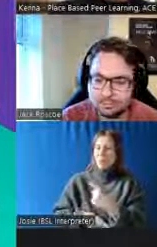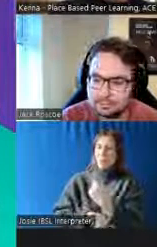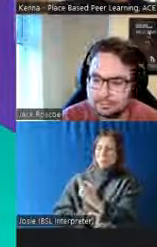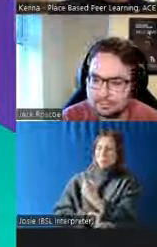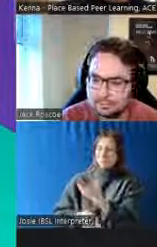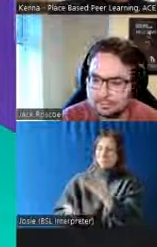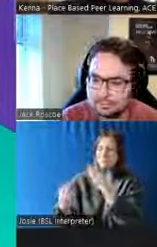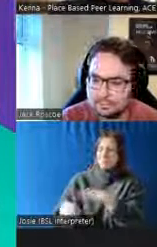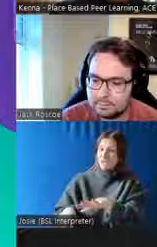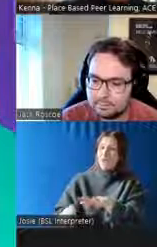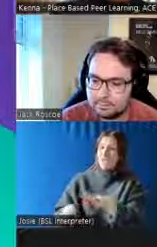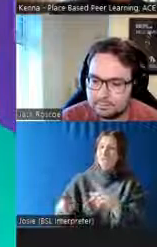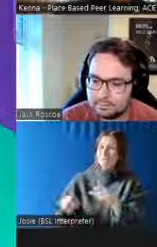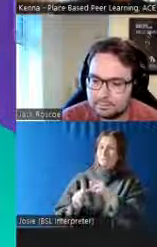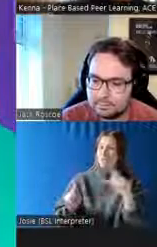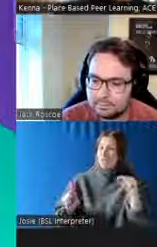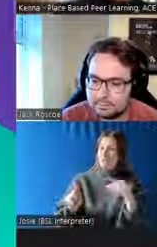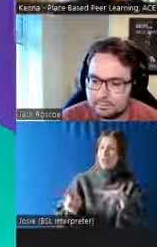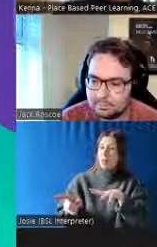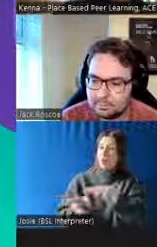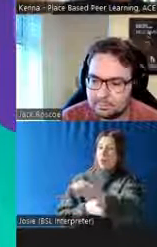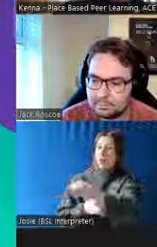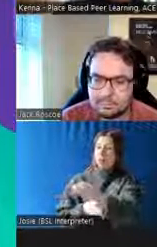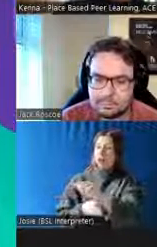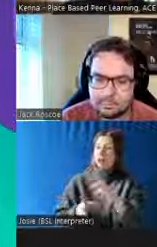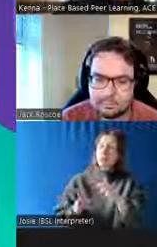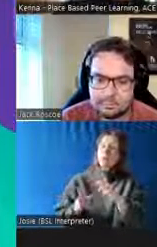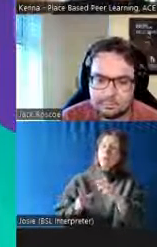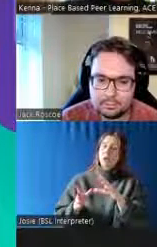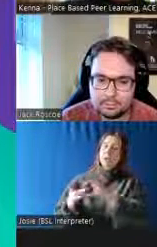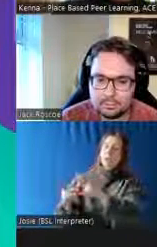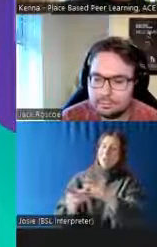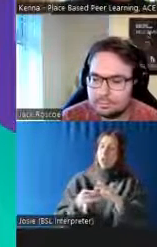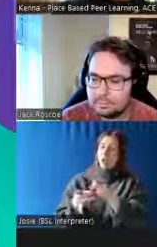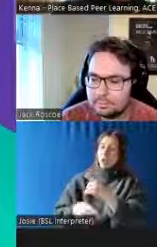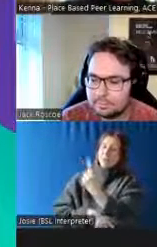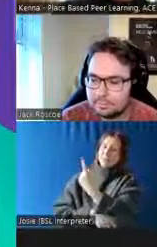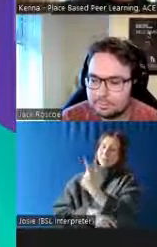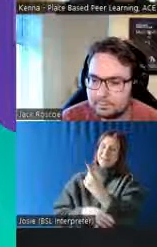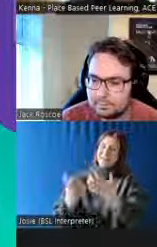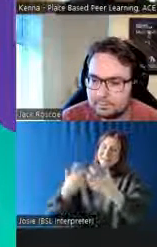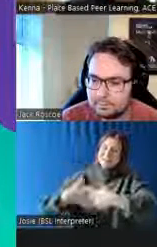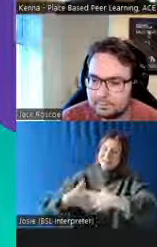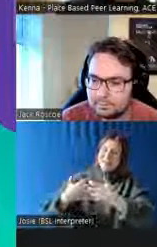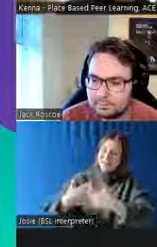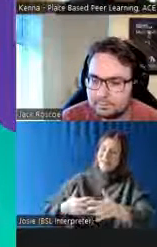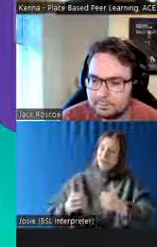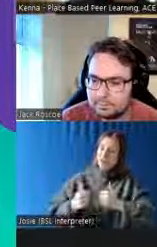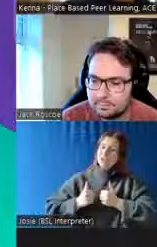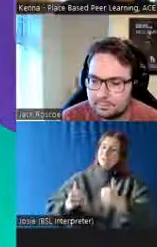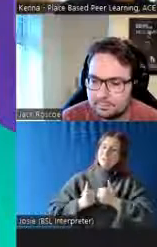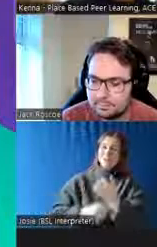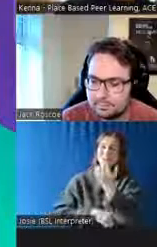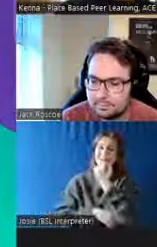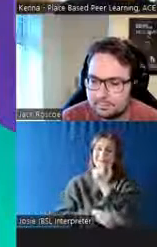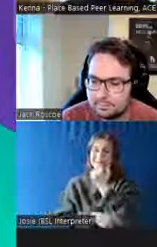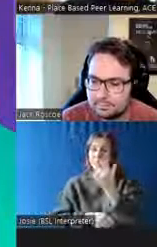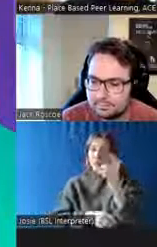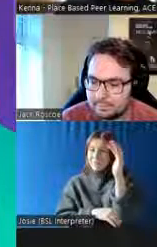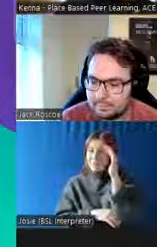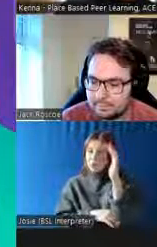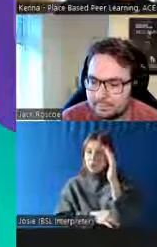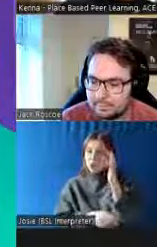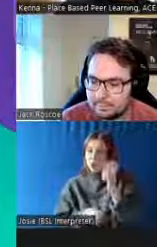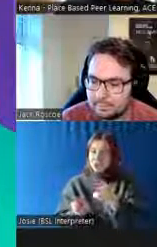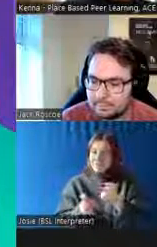the Digital Culture Network, where he is a tech champion in data methodologies and systems.